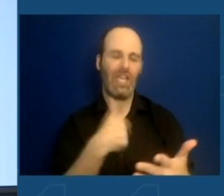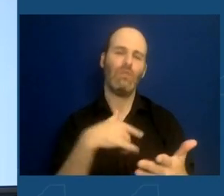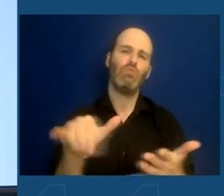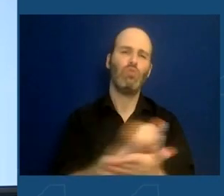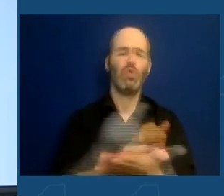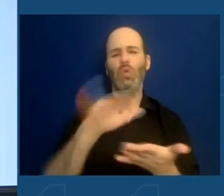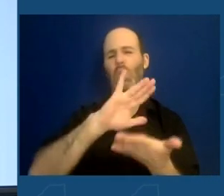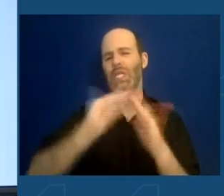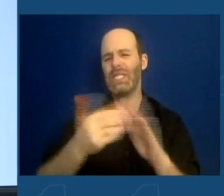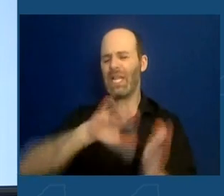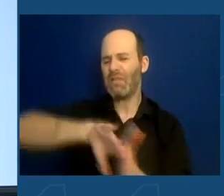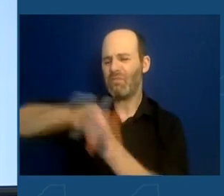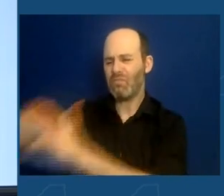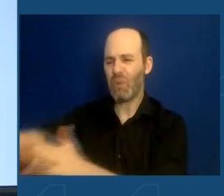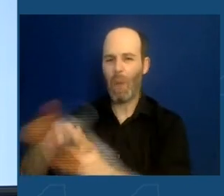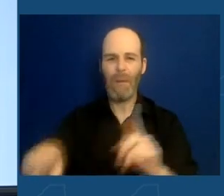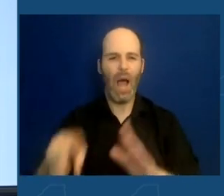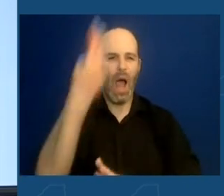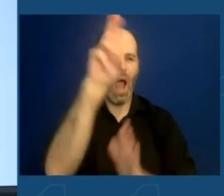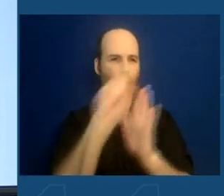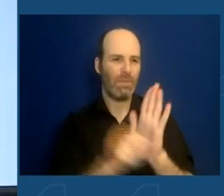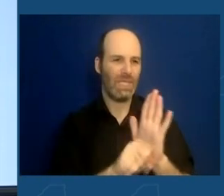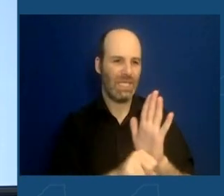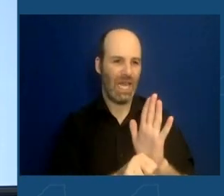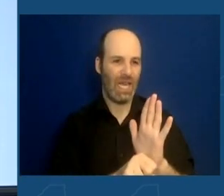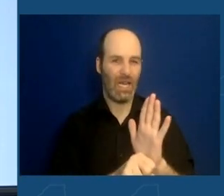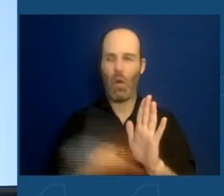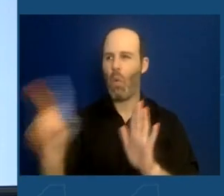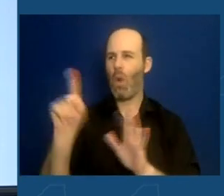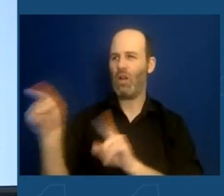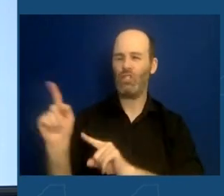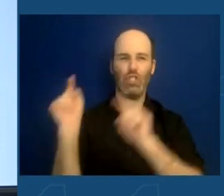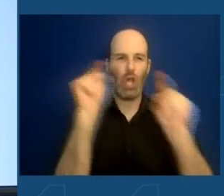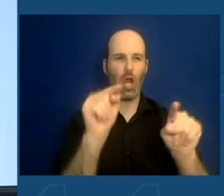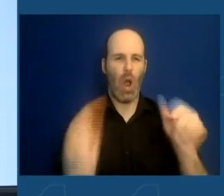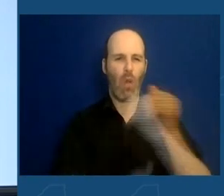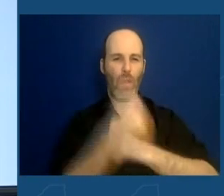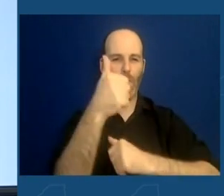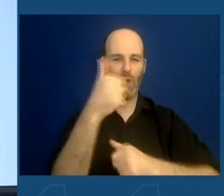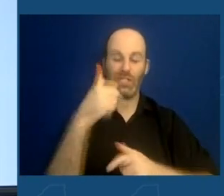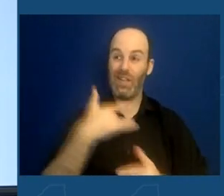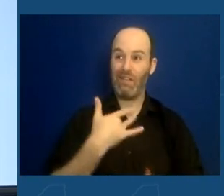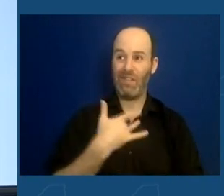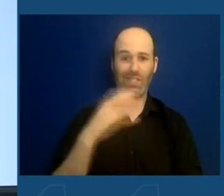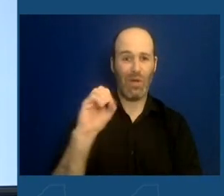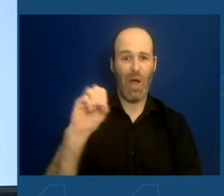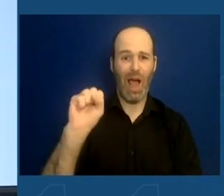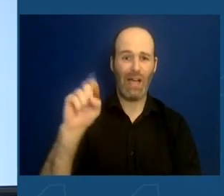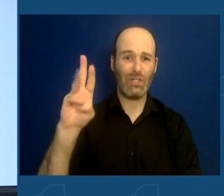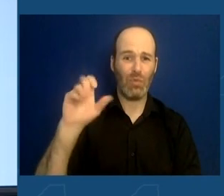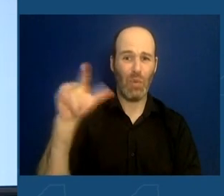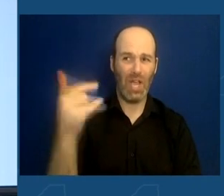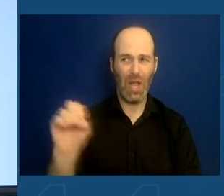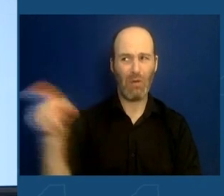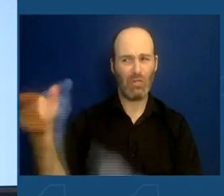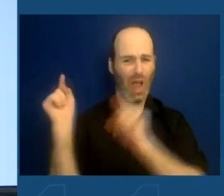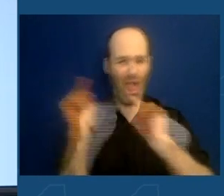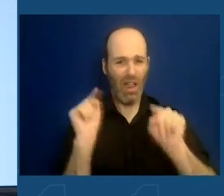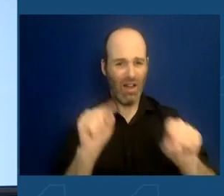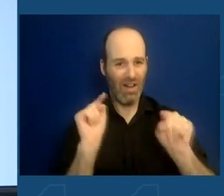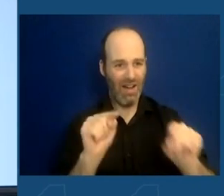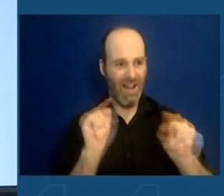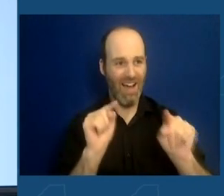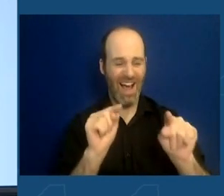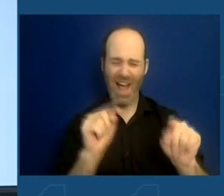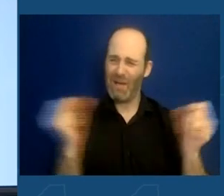but upstate, where she visits the most, because Oswego really must be up there. She's been here so many times, and I'll never